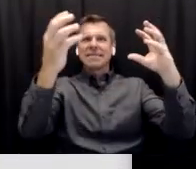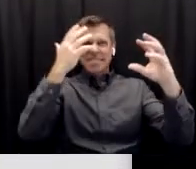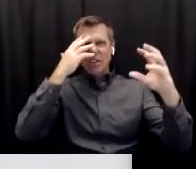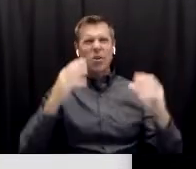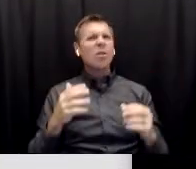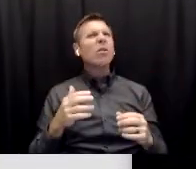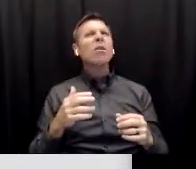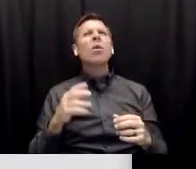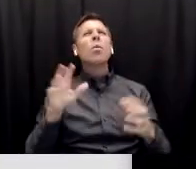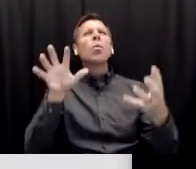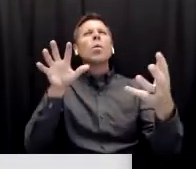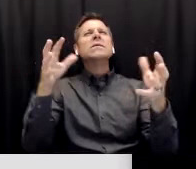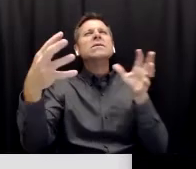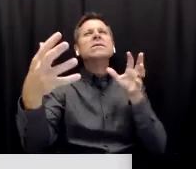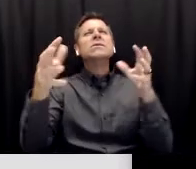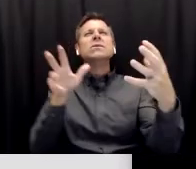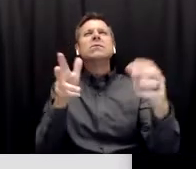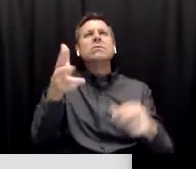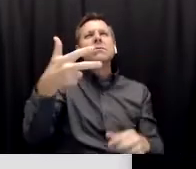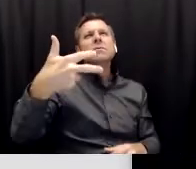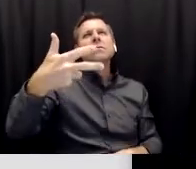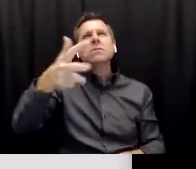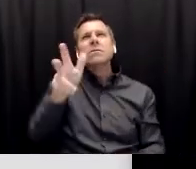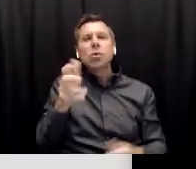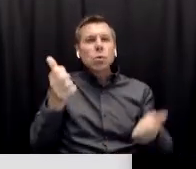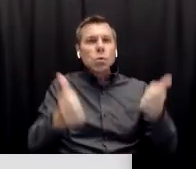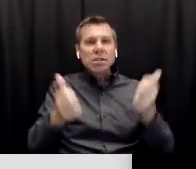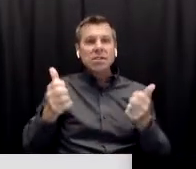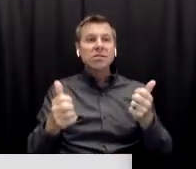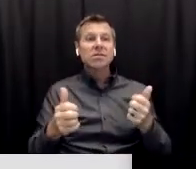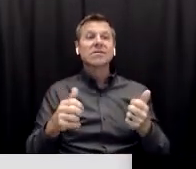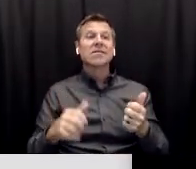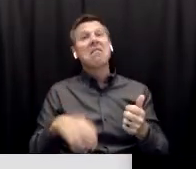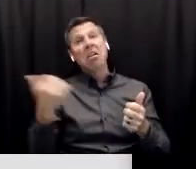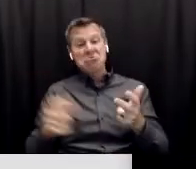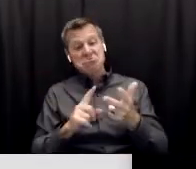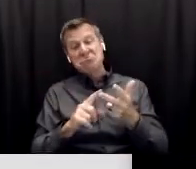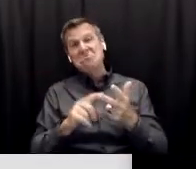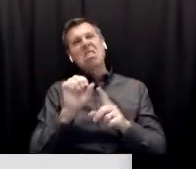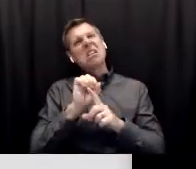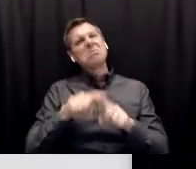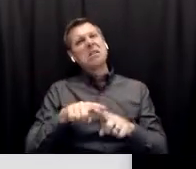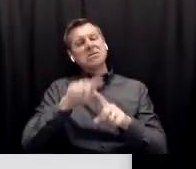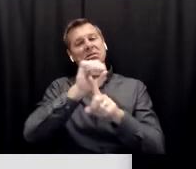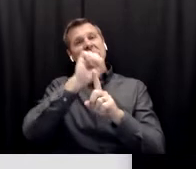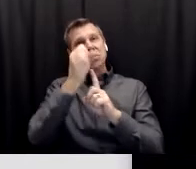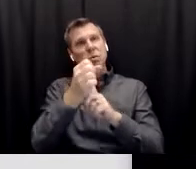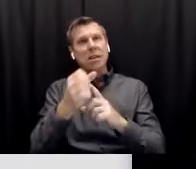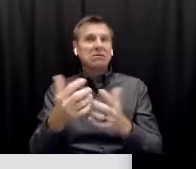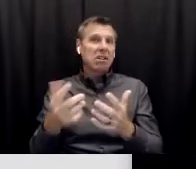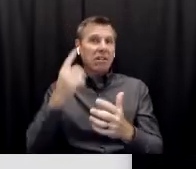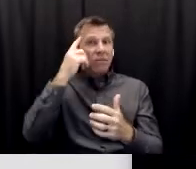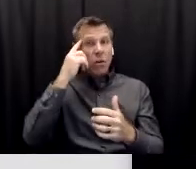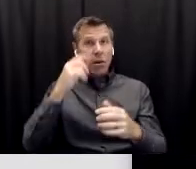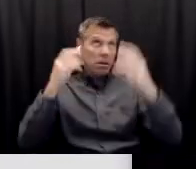drone. And then we may also want to bring out lots of other additional situational lighting,